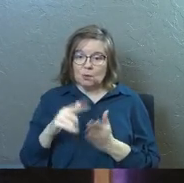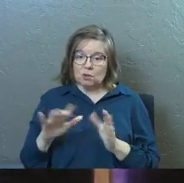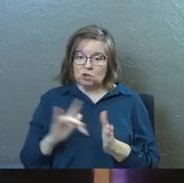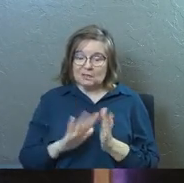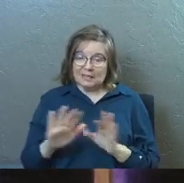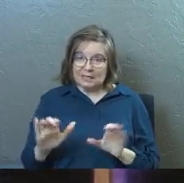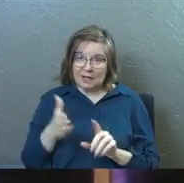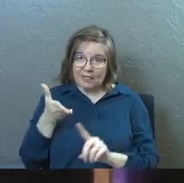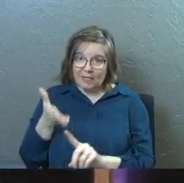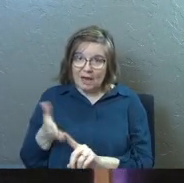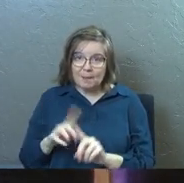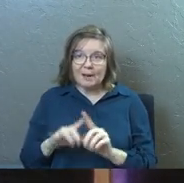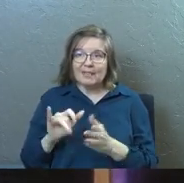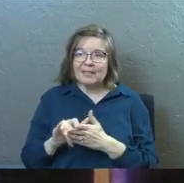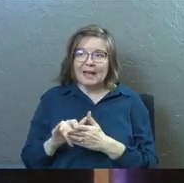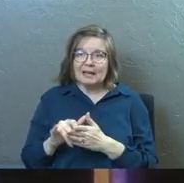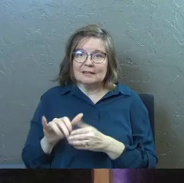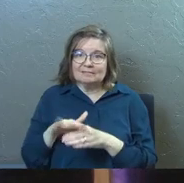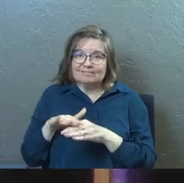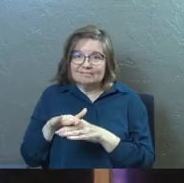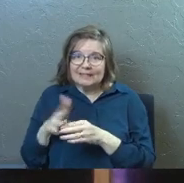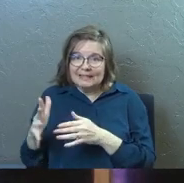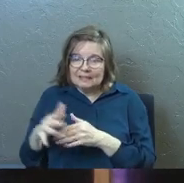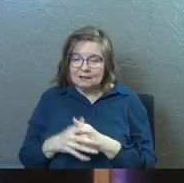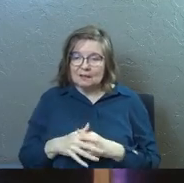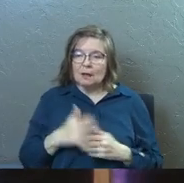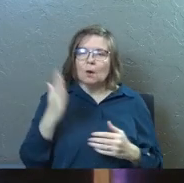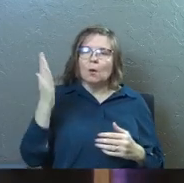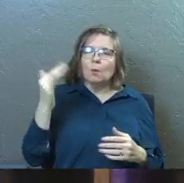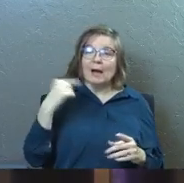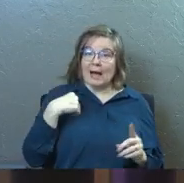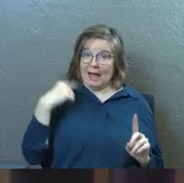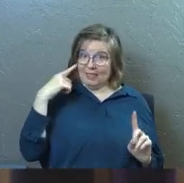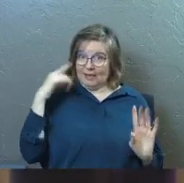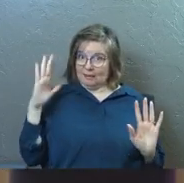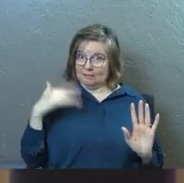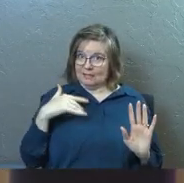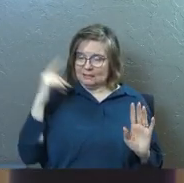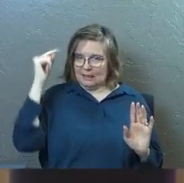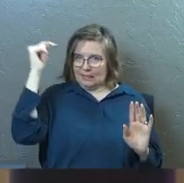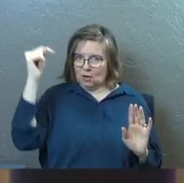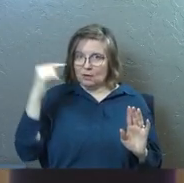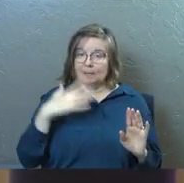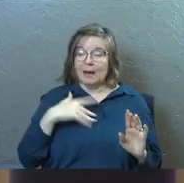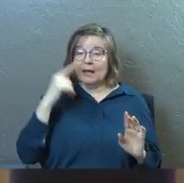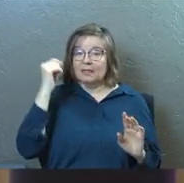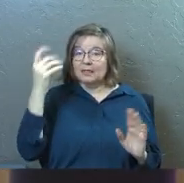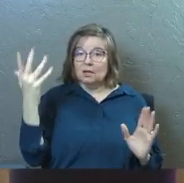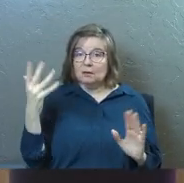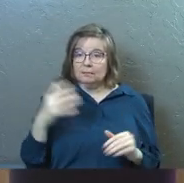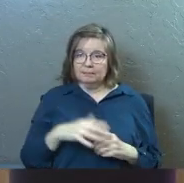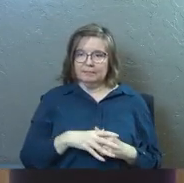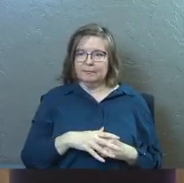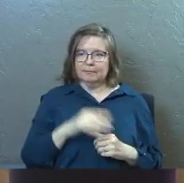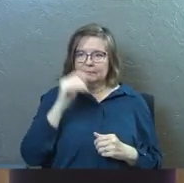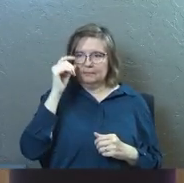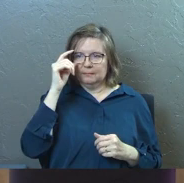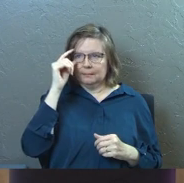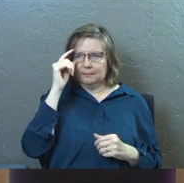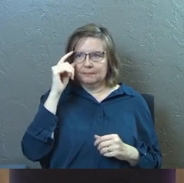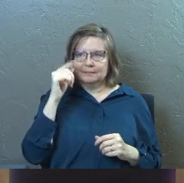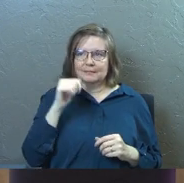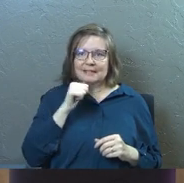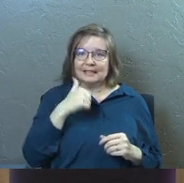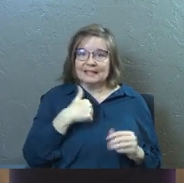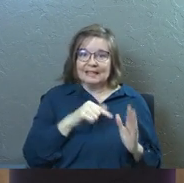what Jesus had done there, but that's kind of it. Here's why I think, this is just a theory. My theory is